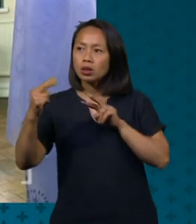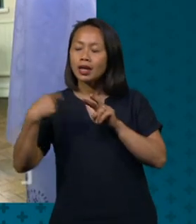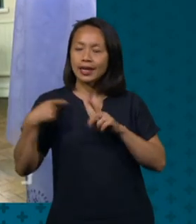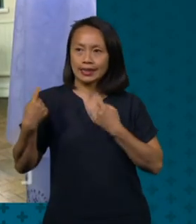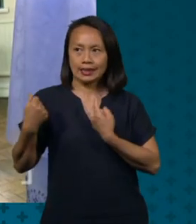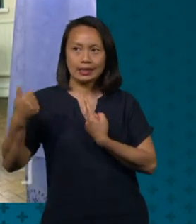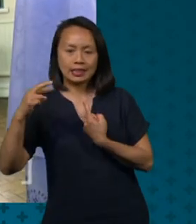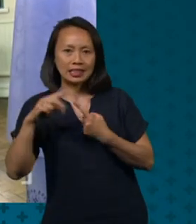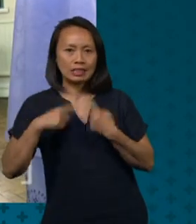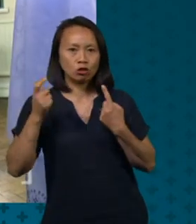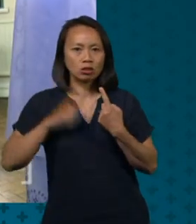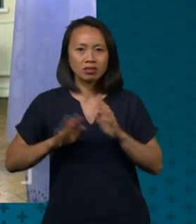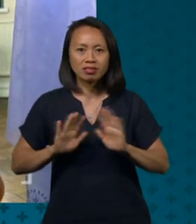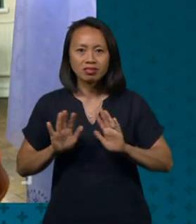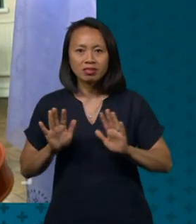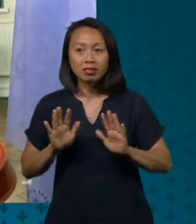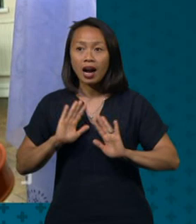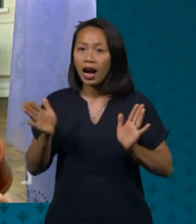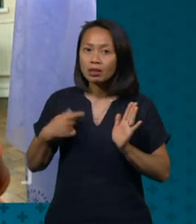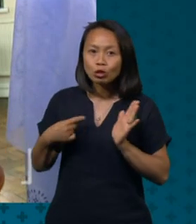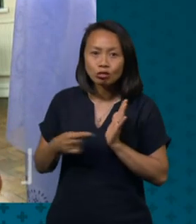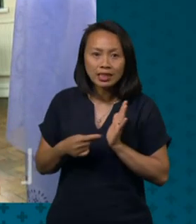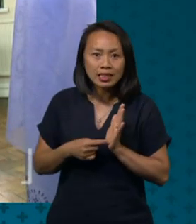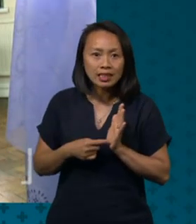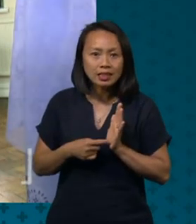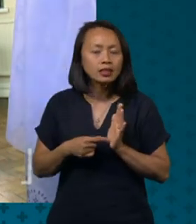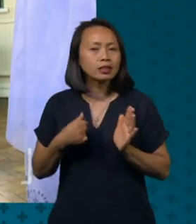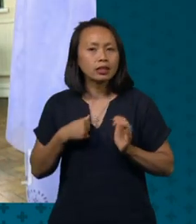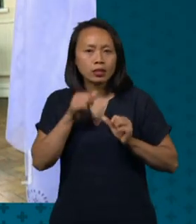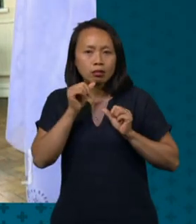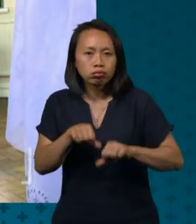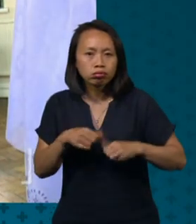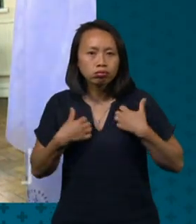Beaker, and my hobbies include classical music, playing and listening.